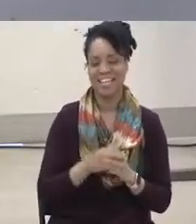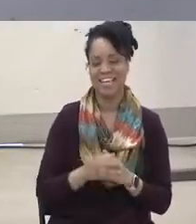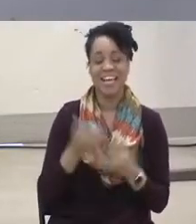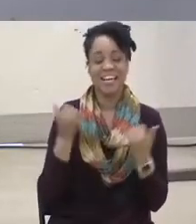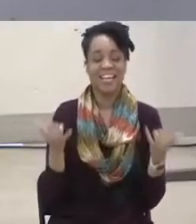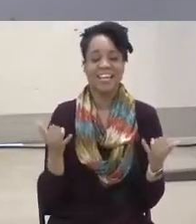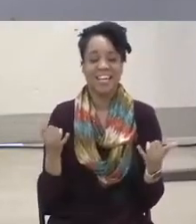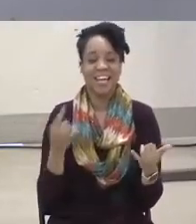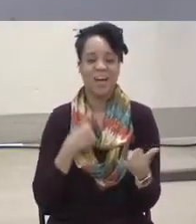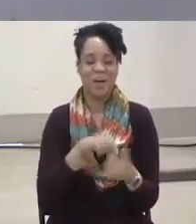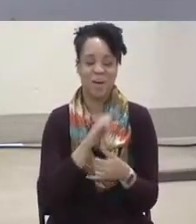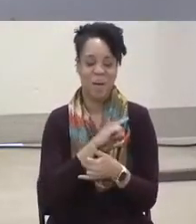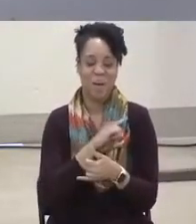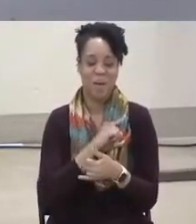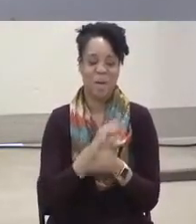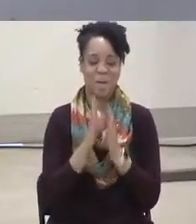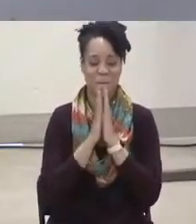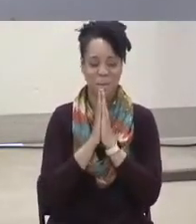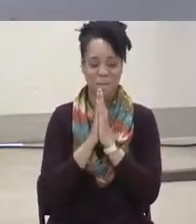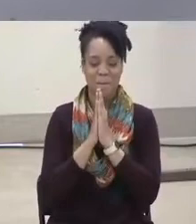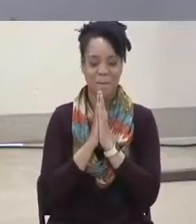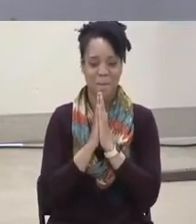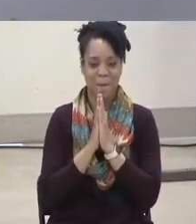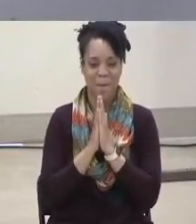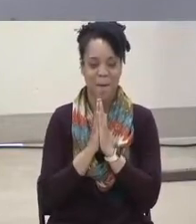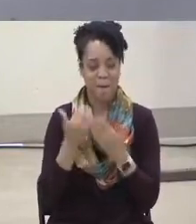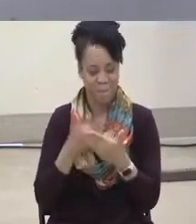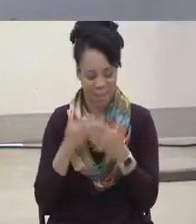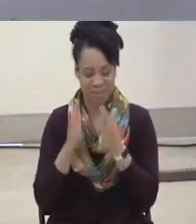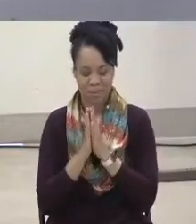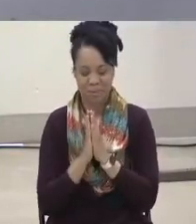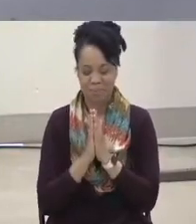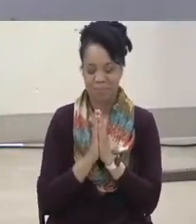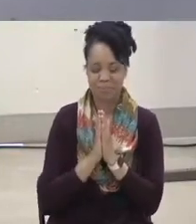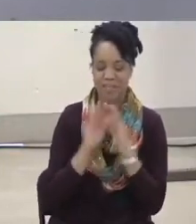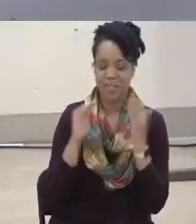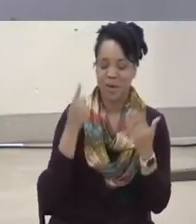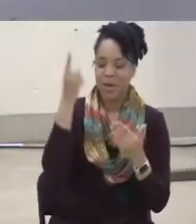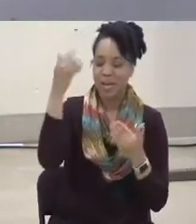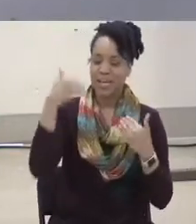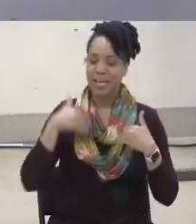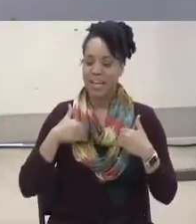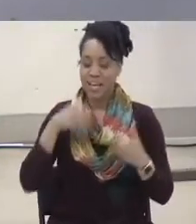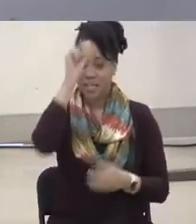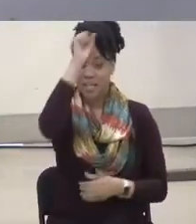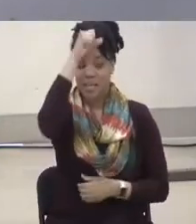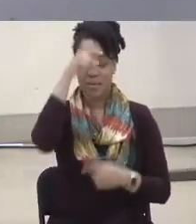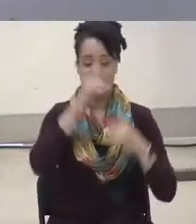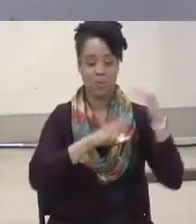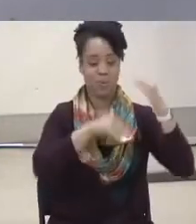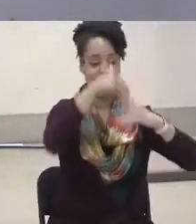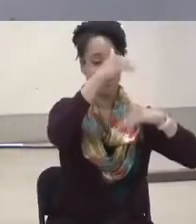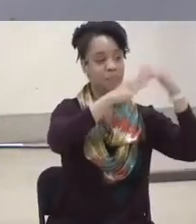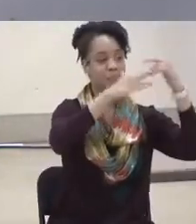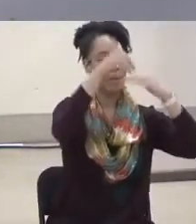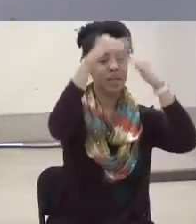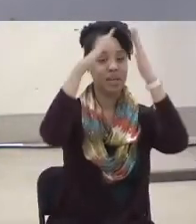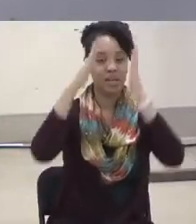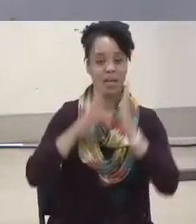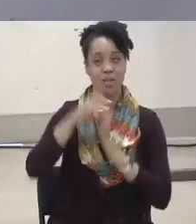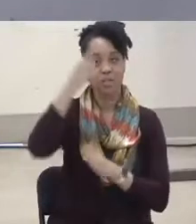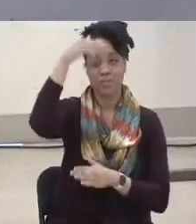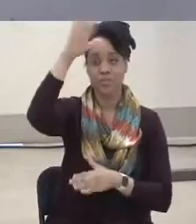now we're back to prayer. Ahora vamos de vuelta a la oración. So he had Solomon to build a house for his